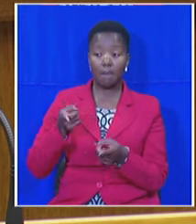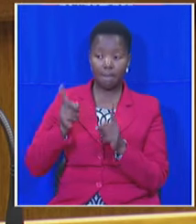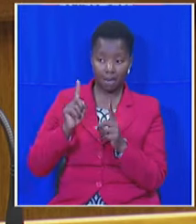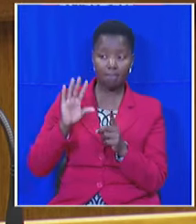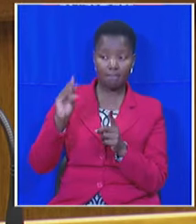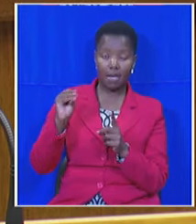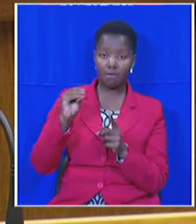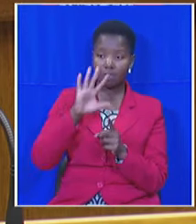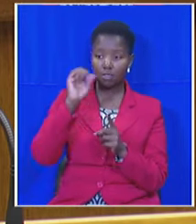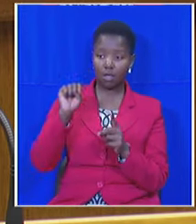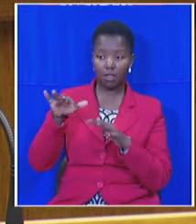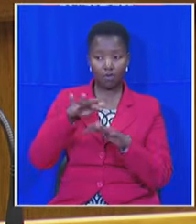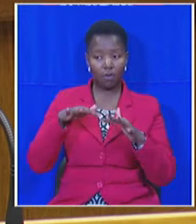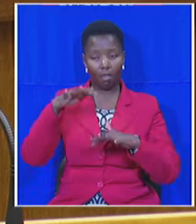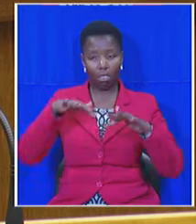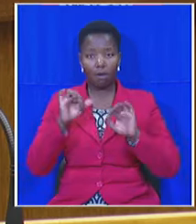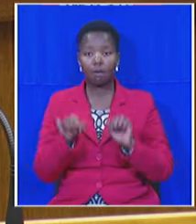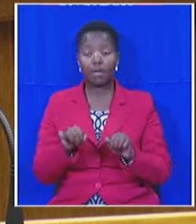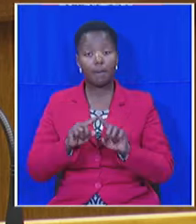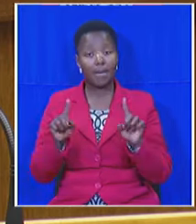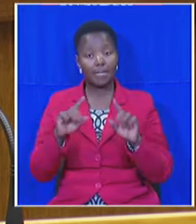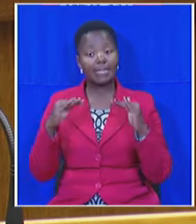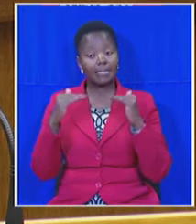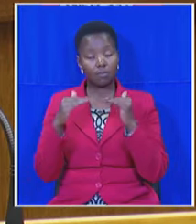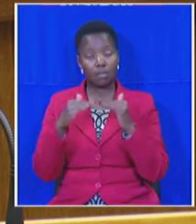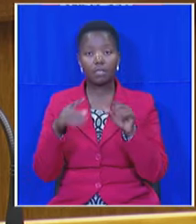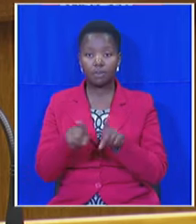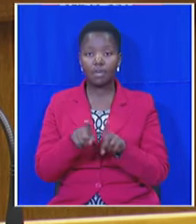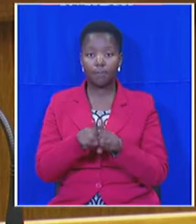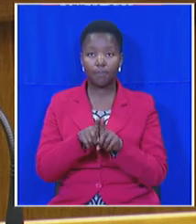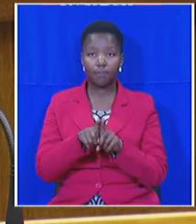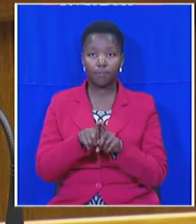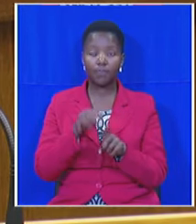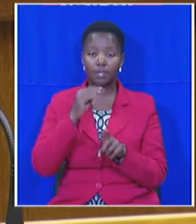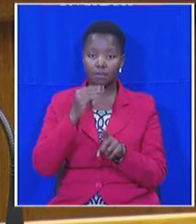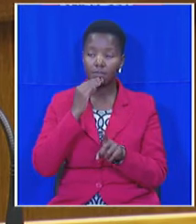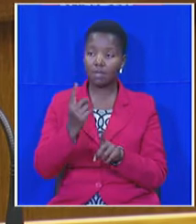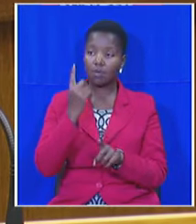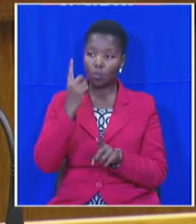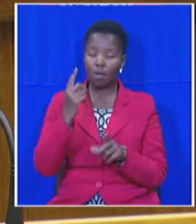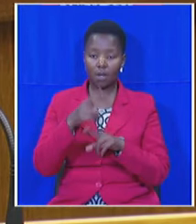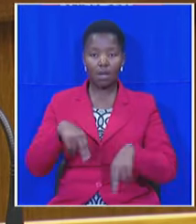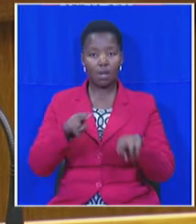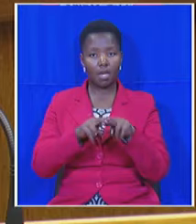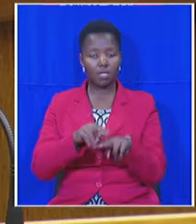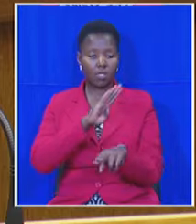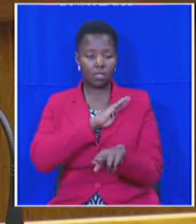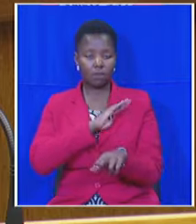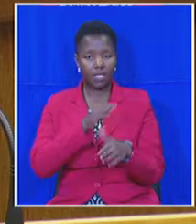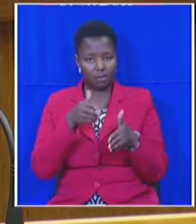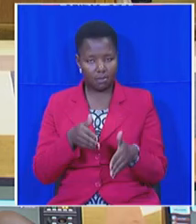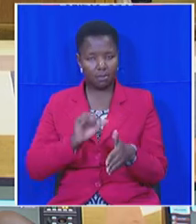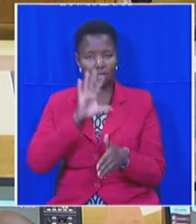the stability of the country, but to our democracy as well. Let there be one national defense force in this country. I thank